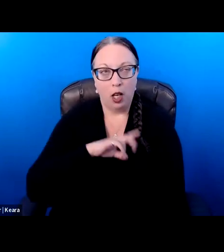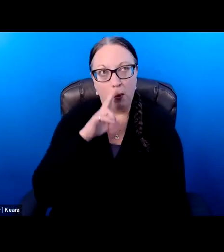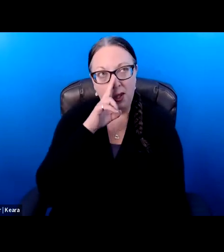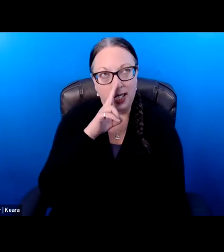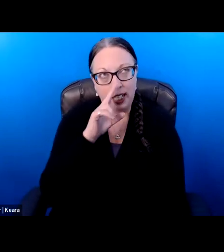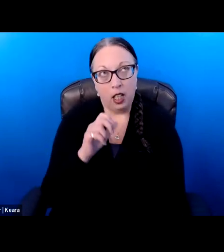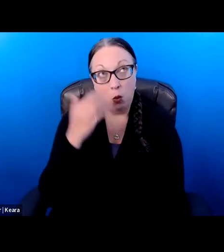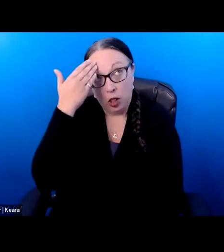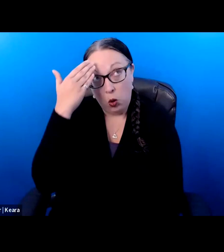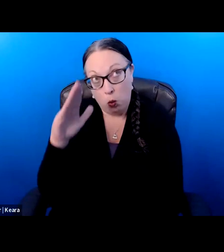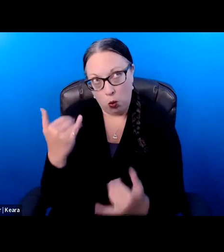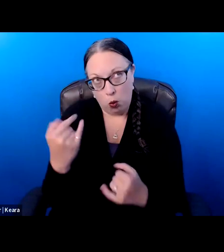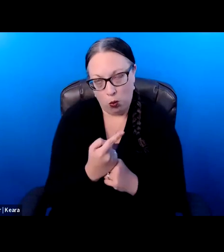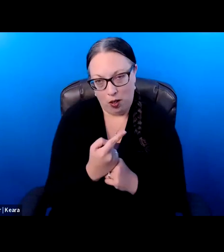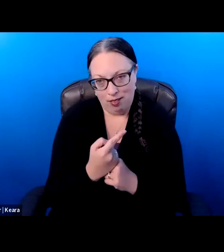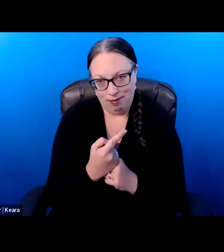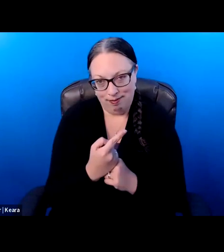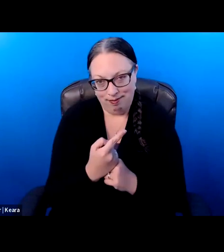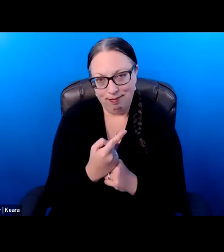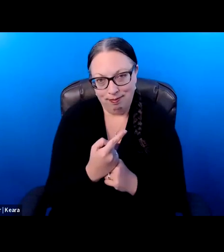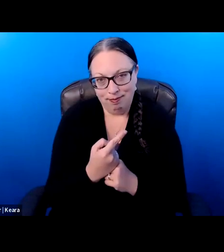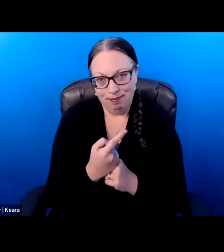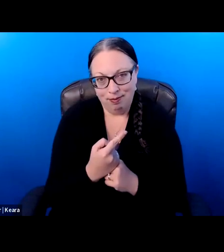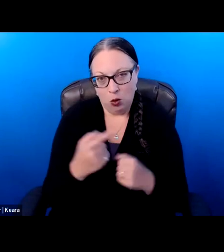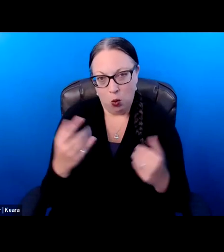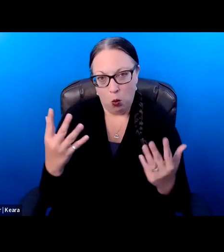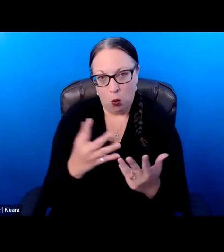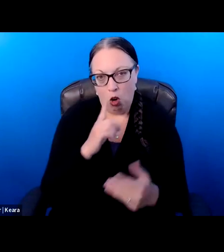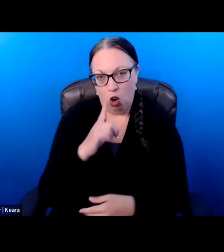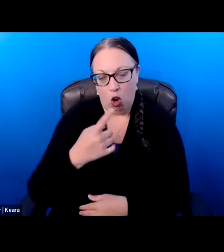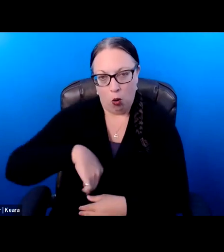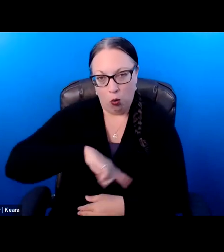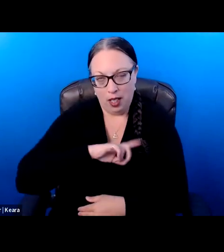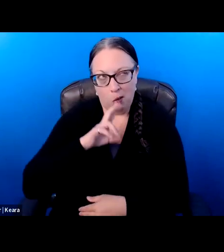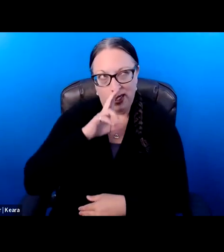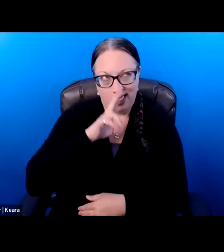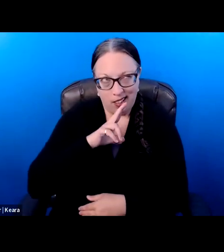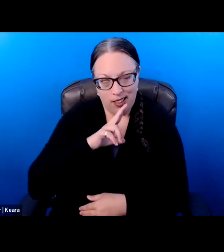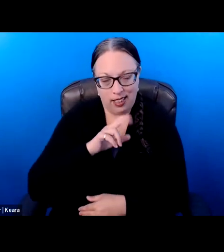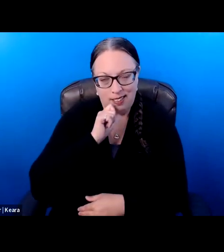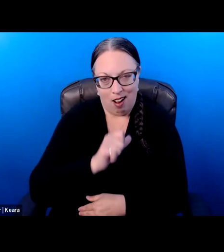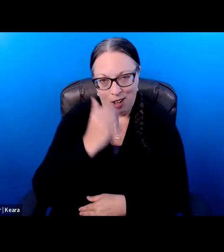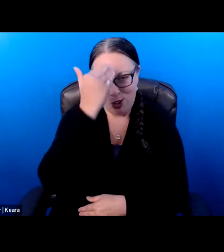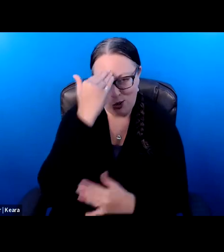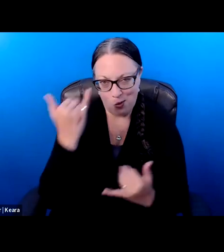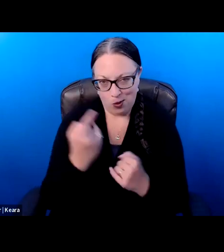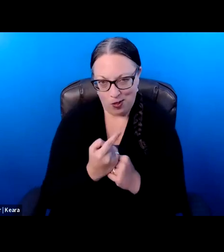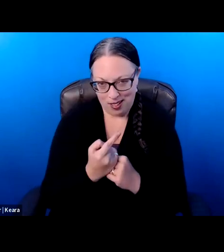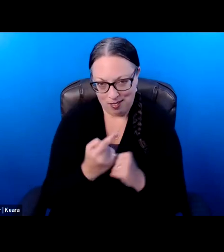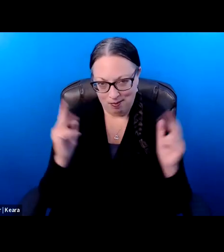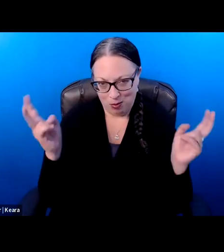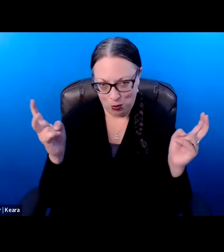today, right? What are we pretending not to know today? When I think about this